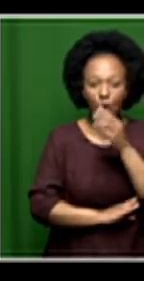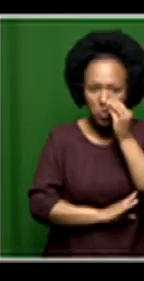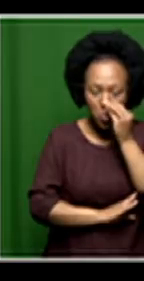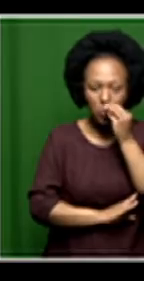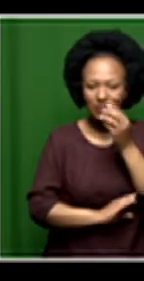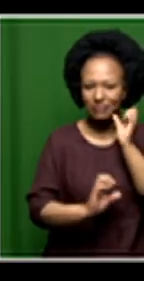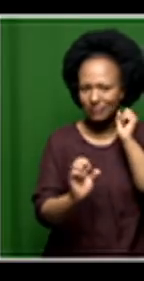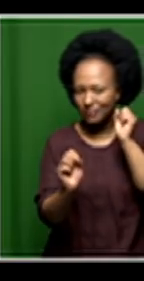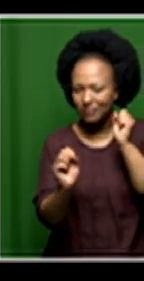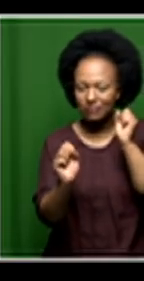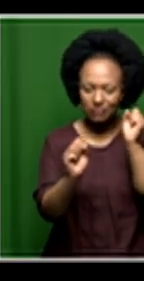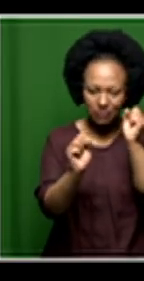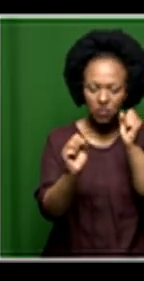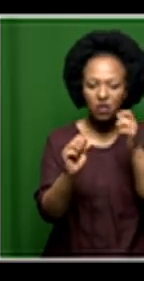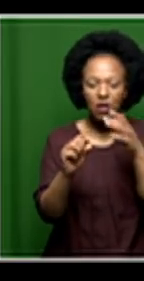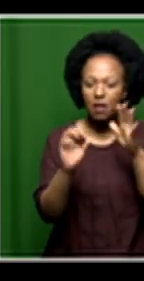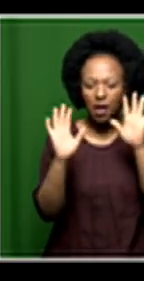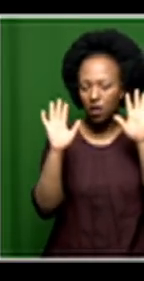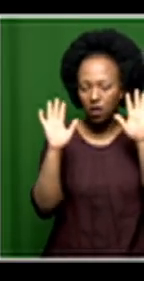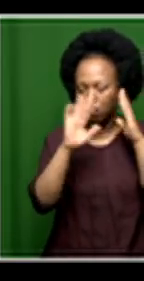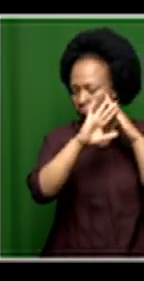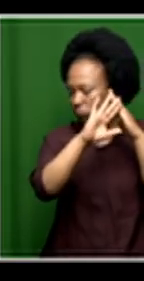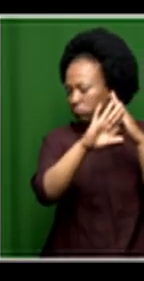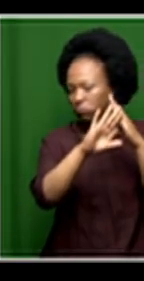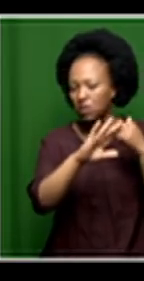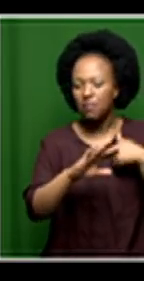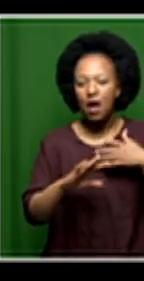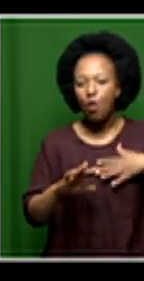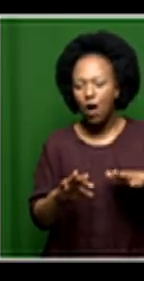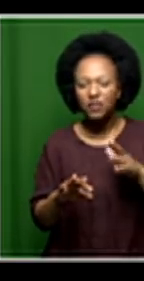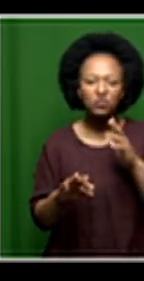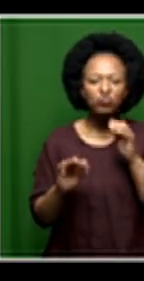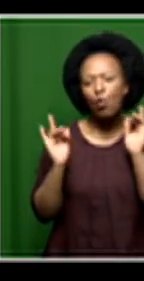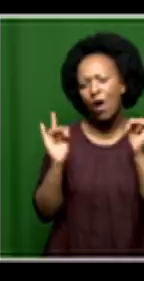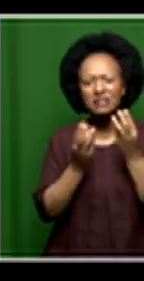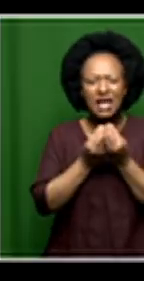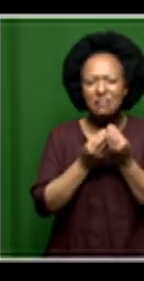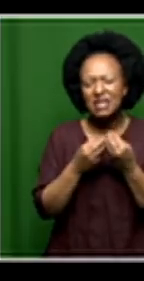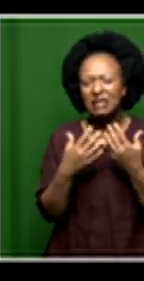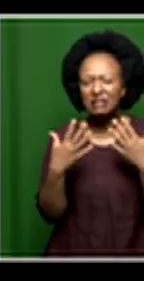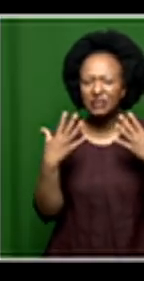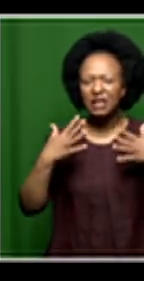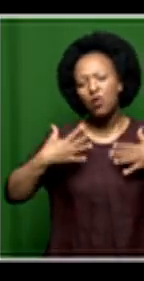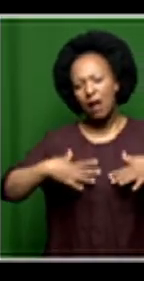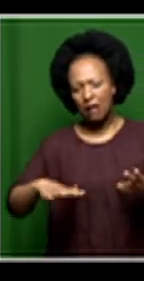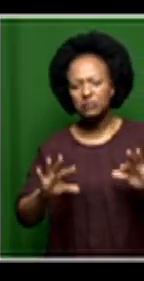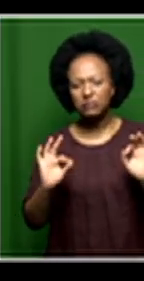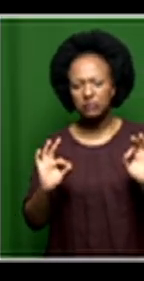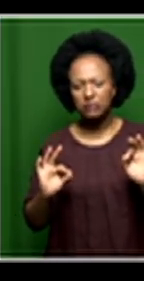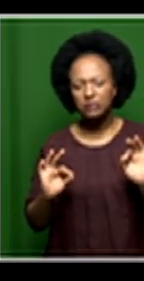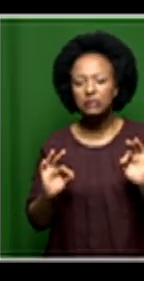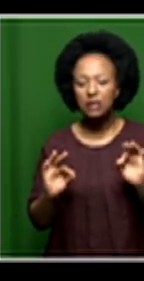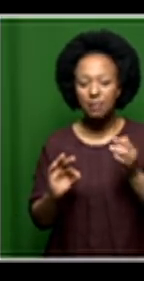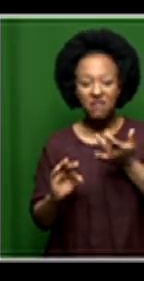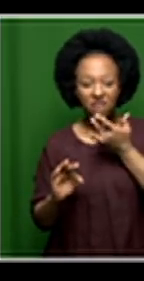of the morning, I switch off and I want to watch the most mindless stuff I can find. Yeah. And this is one of my favorite